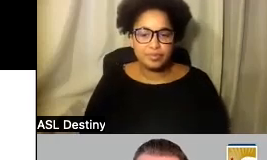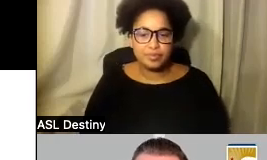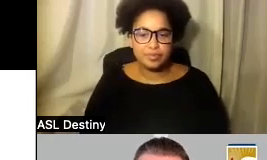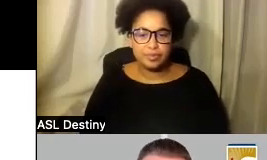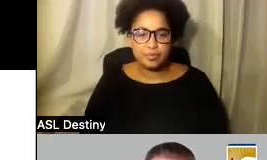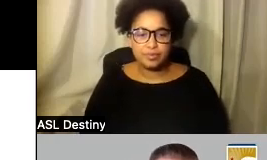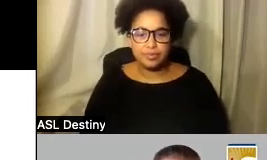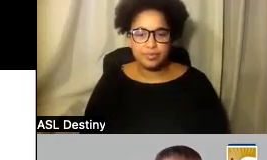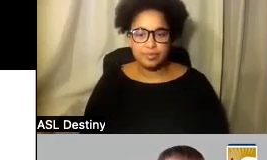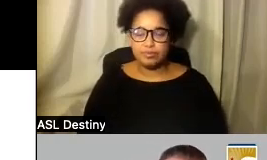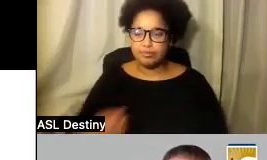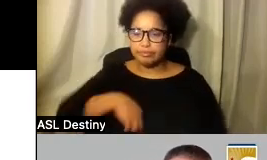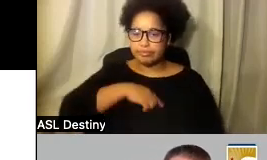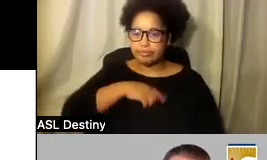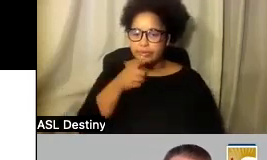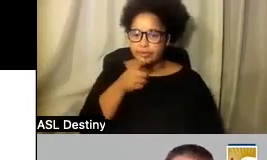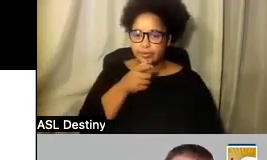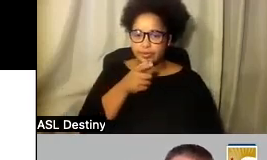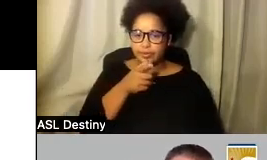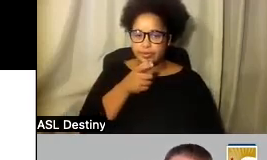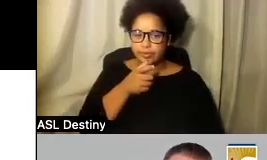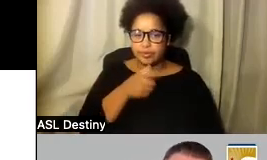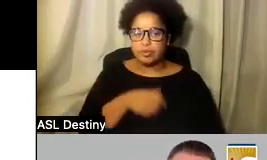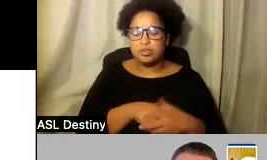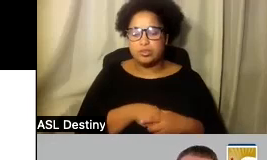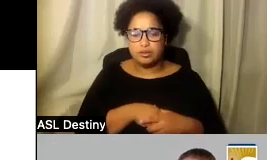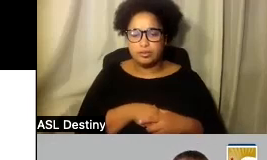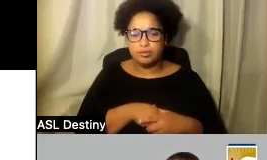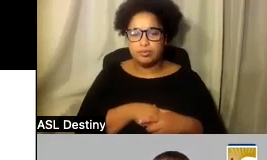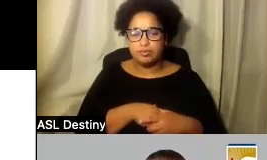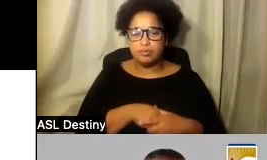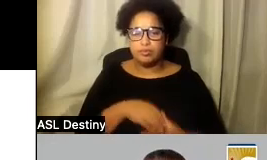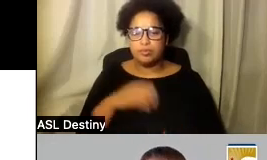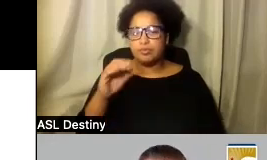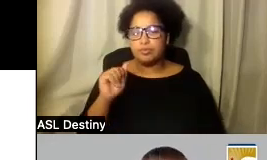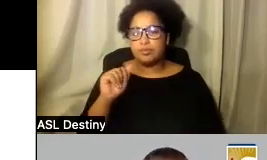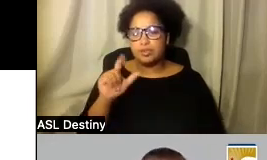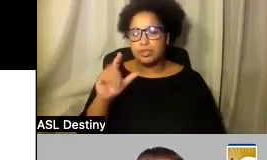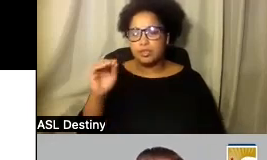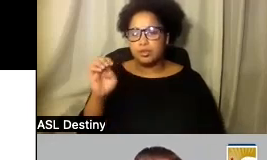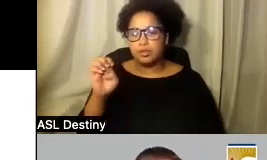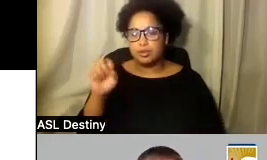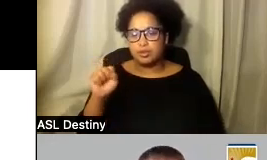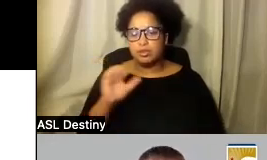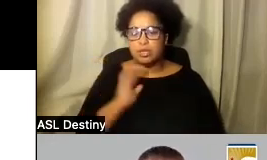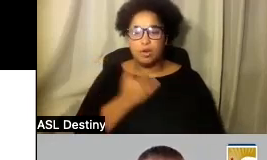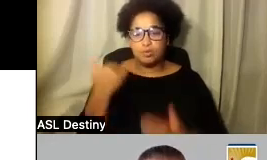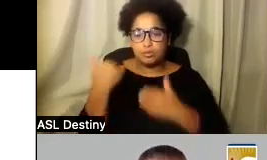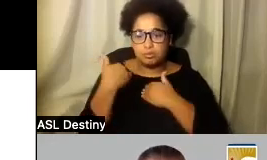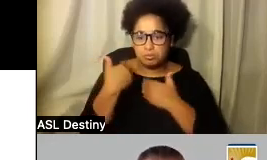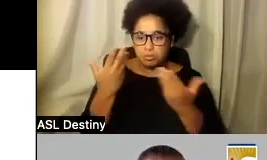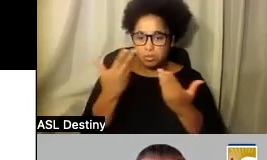So who are we? First and foremost, we at Cal OES we're responsible for overseeing